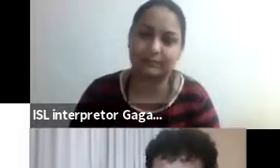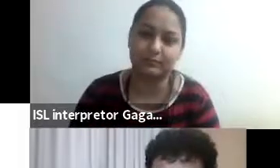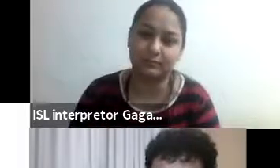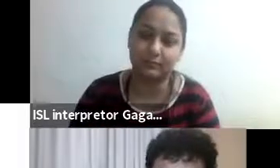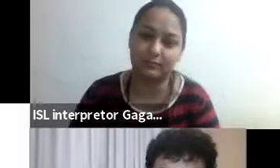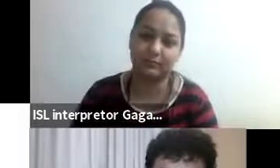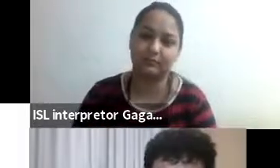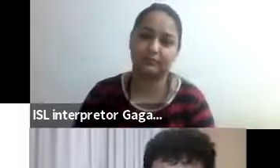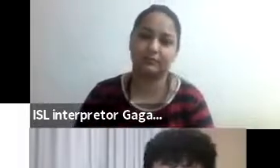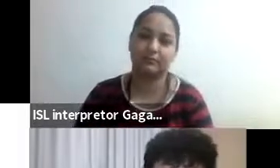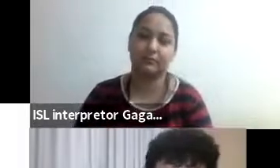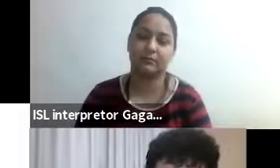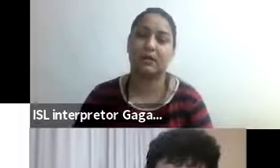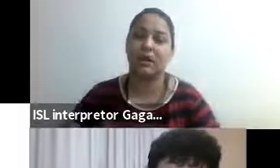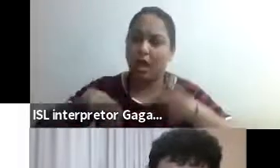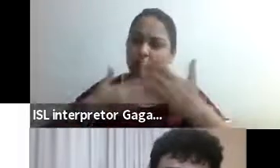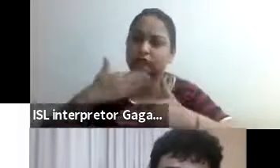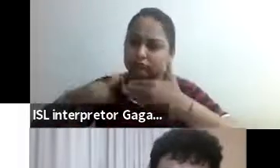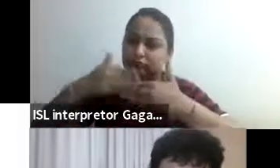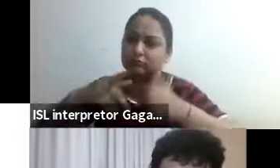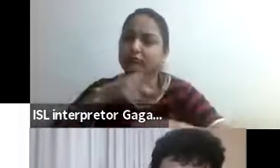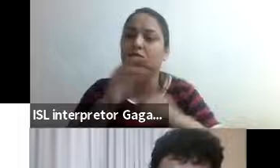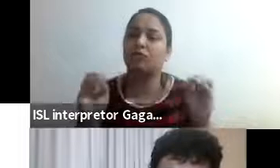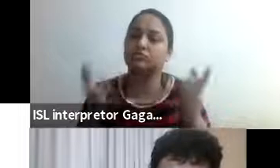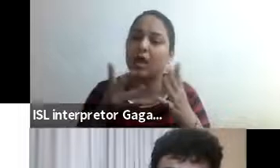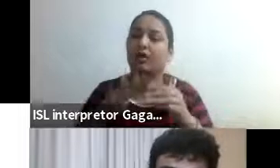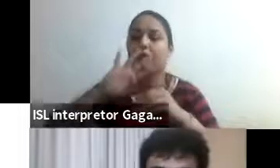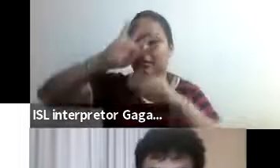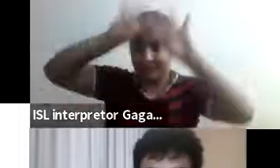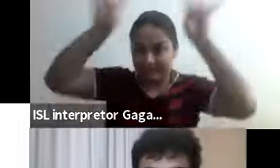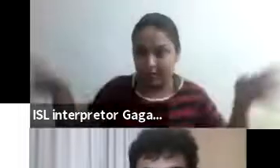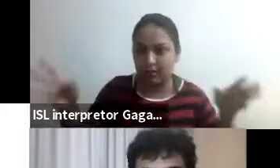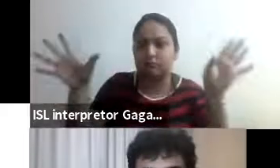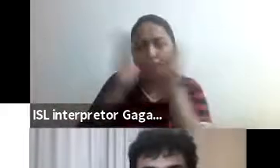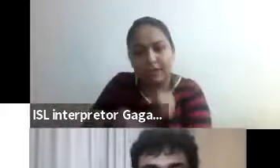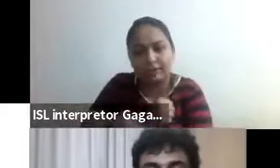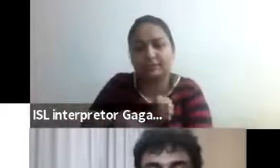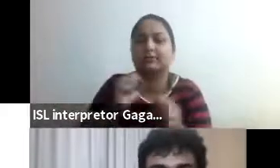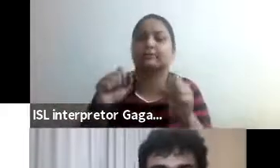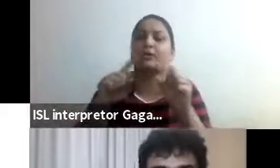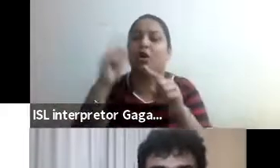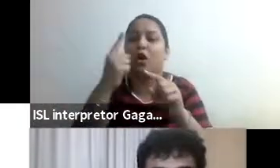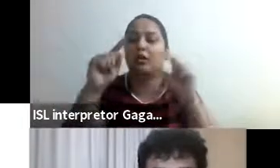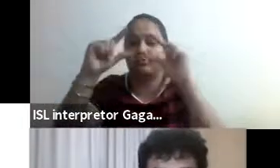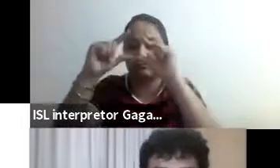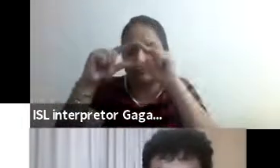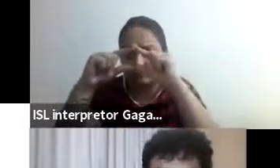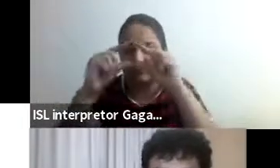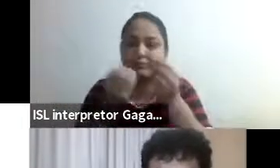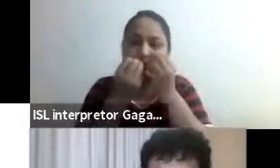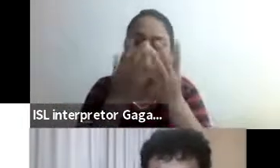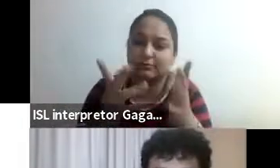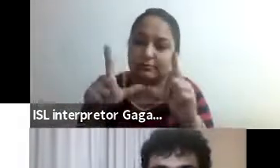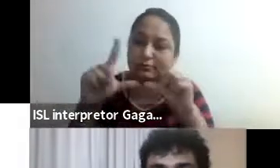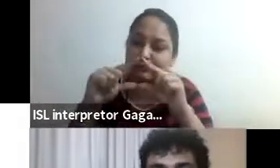she preferred the triangular form. But here, still, you can see the people who are hiding in the hills and the vegetation that's